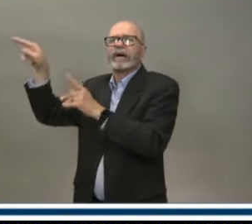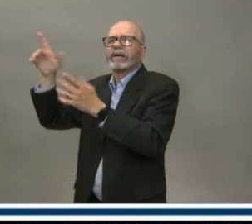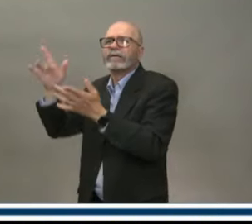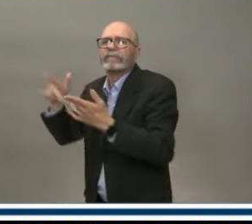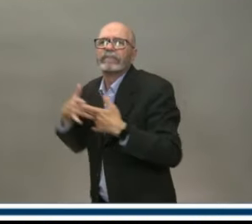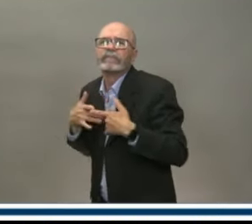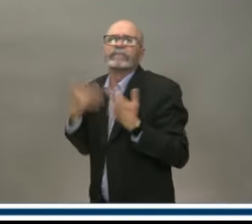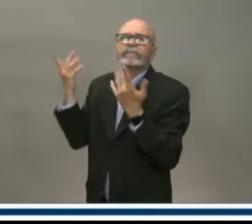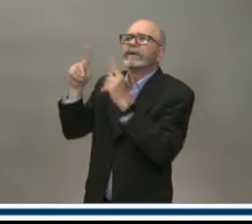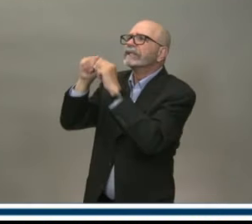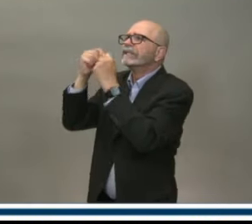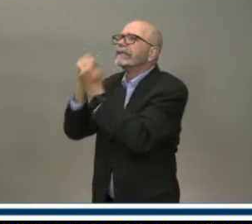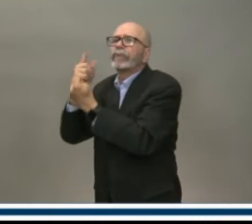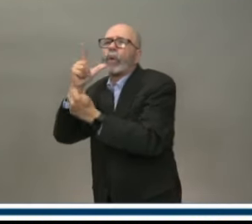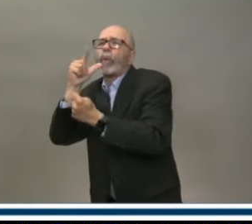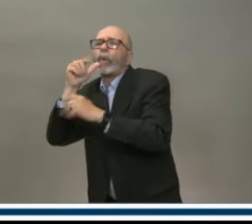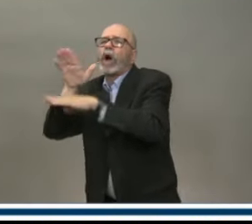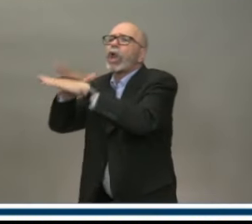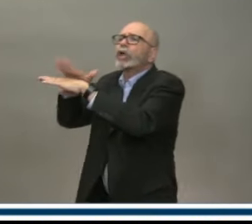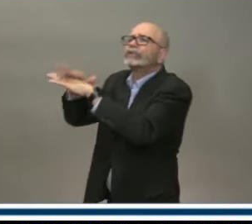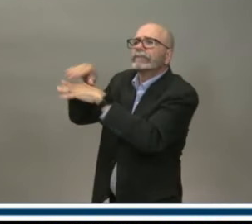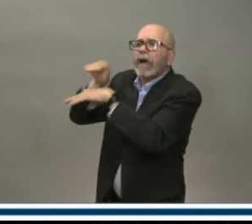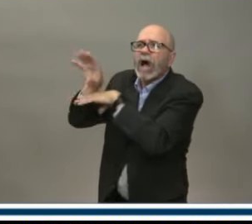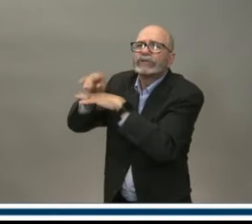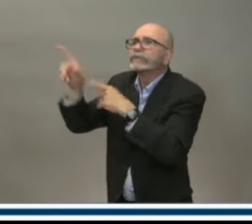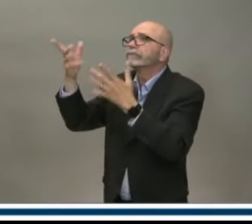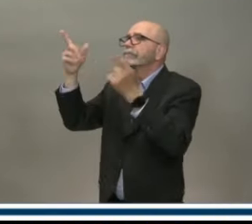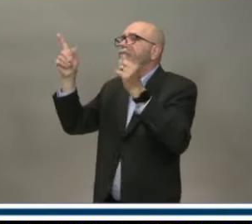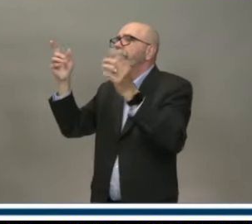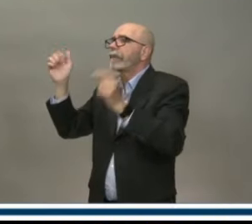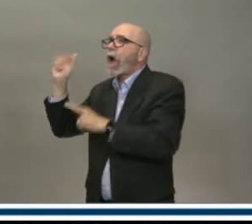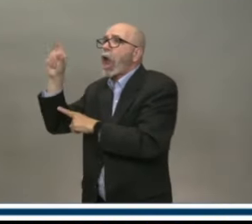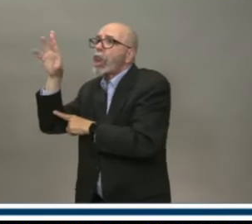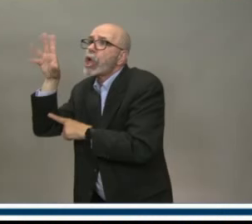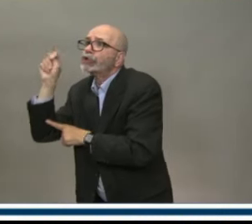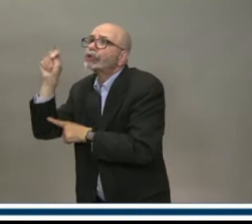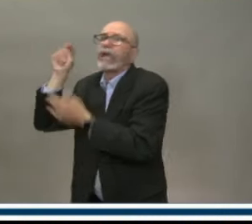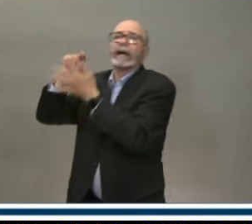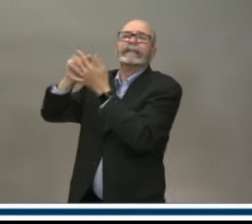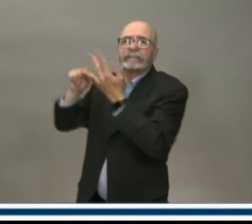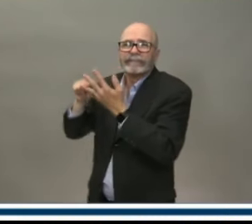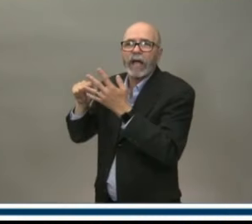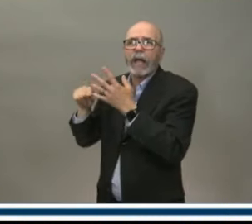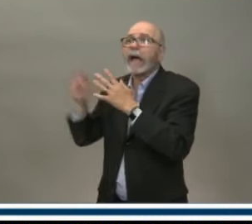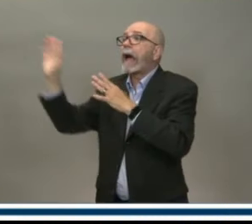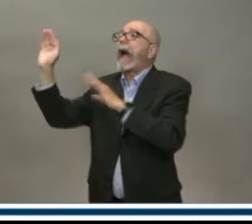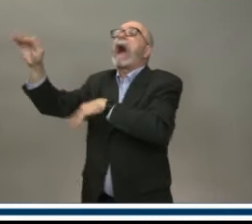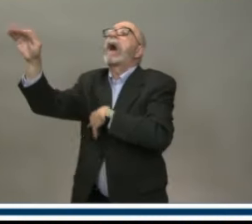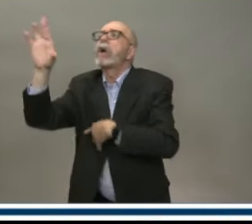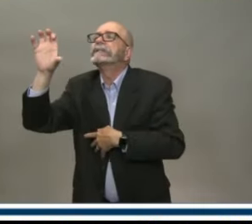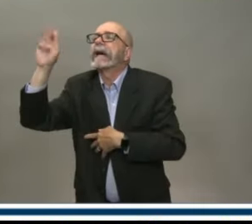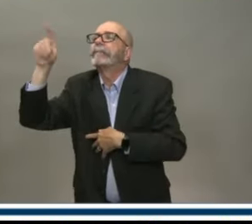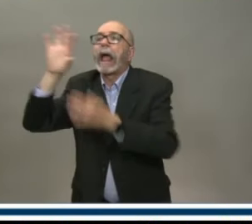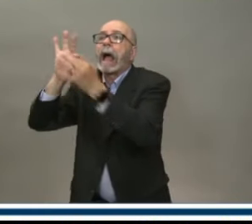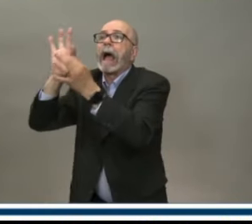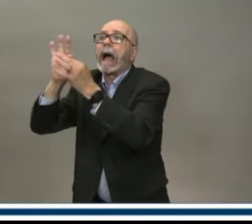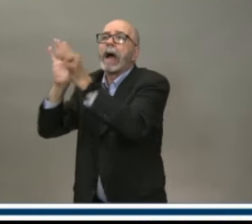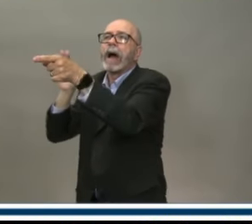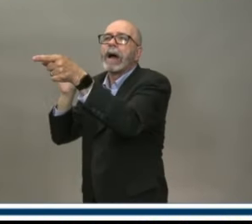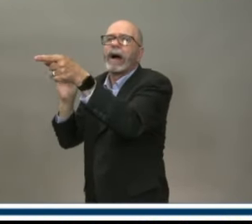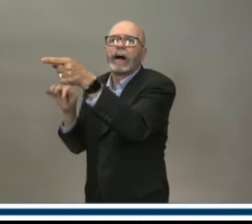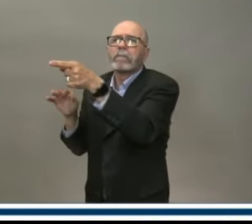team. And then began to reach out to the RCMP, who would have to craft the message or work with our team to craft that message, and no message was